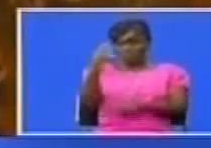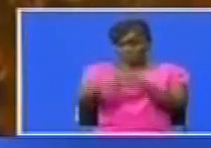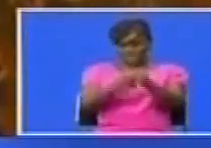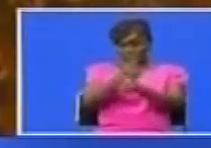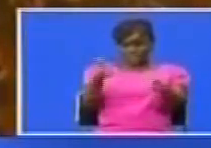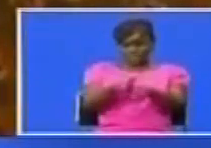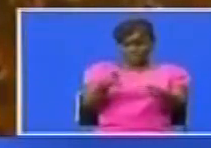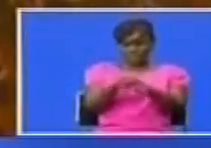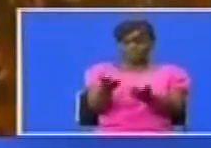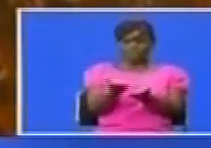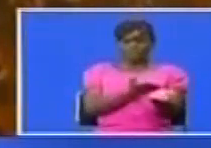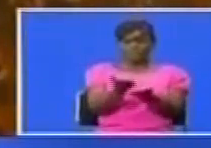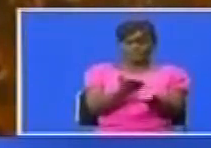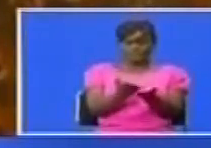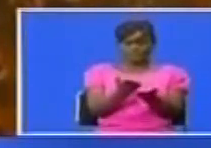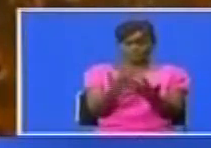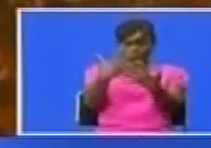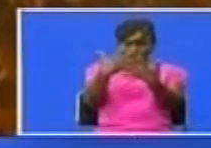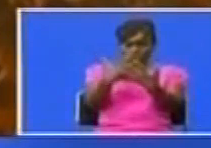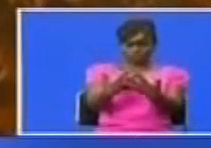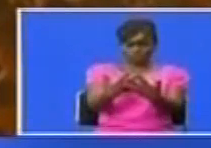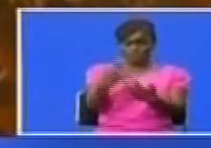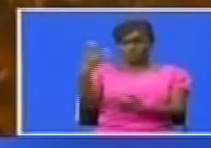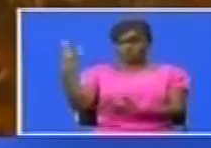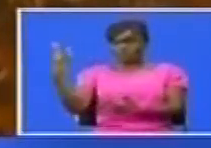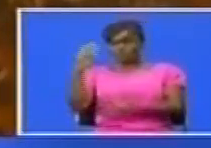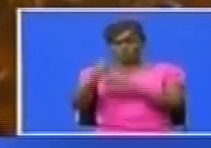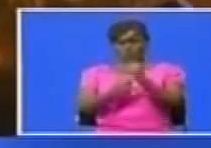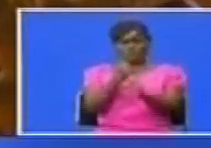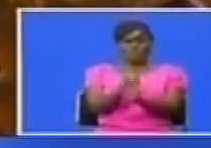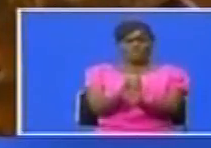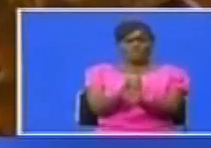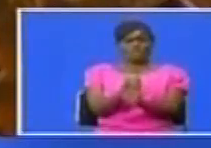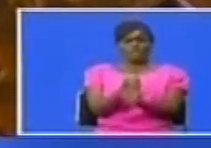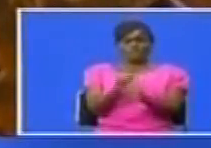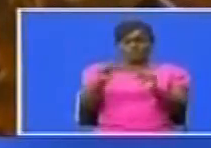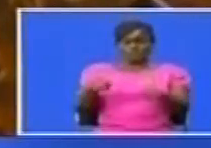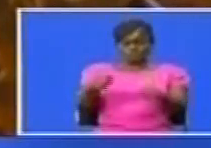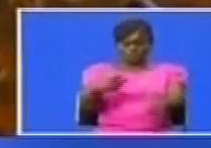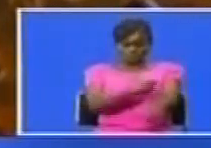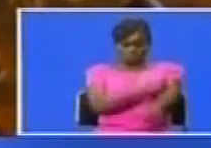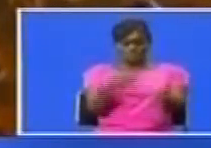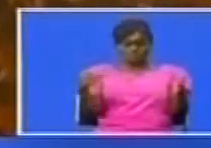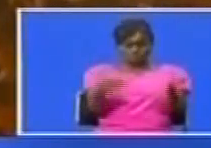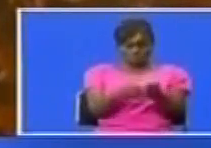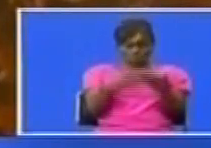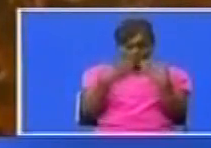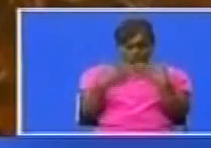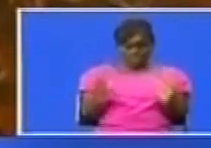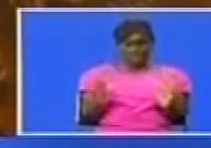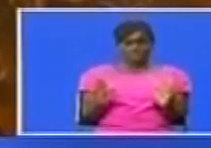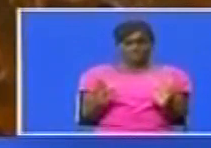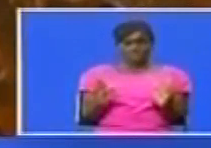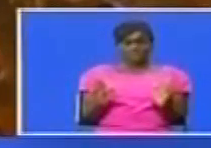an equivalent term for 4 years in jail, and then that thing will stop completely and we'll have the same Kenya we had